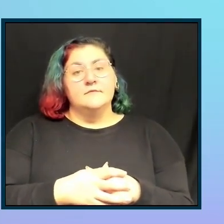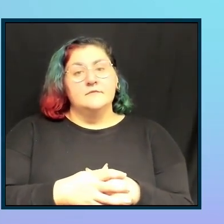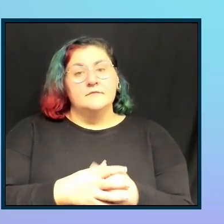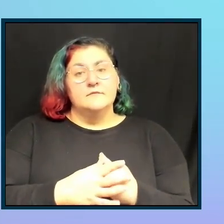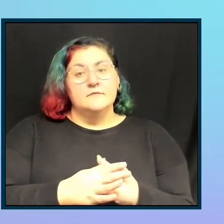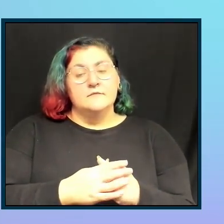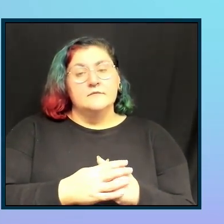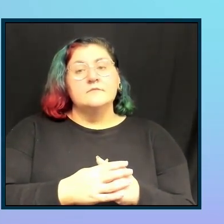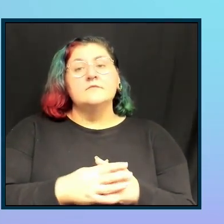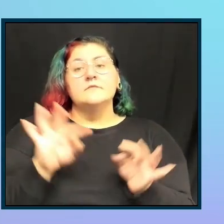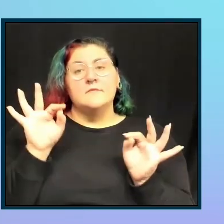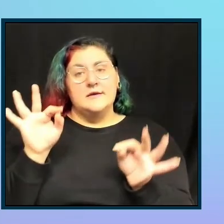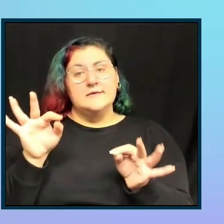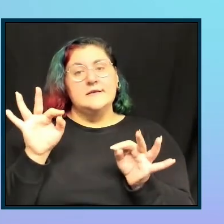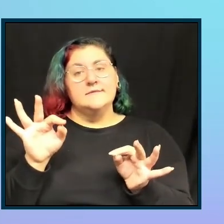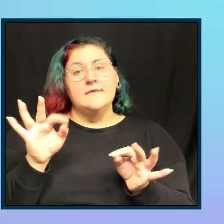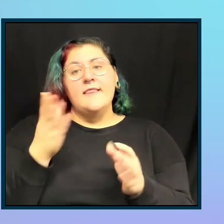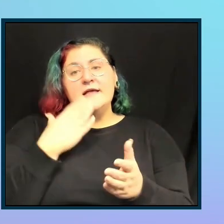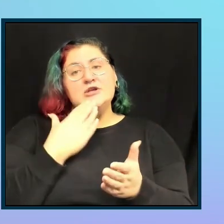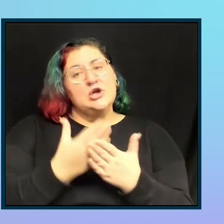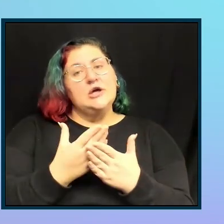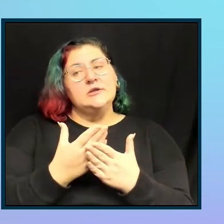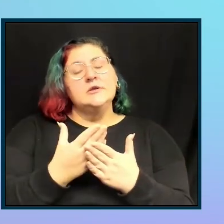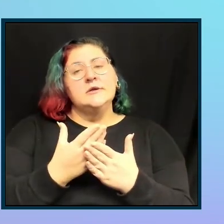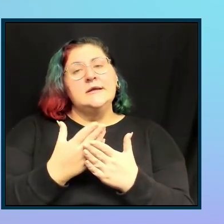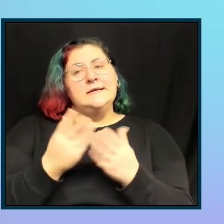Excellent. Yes, that's a really good distinction to make.